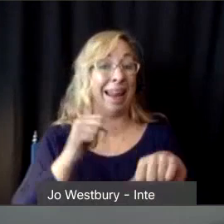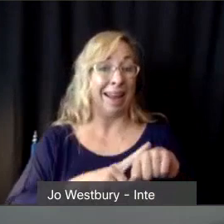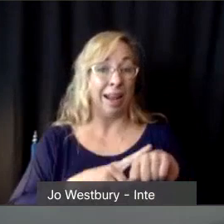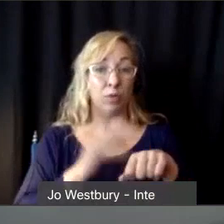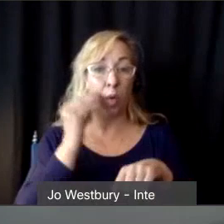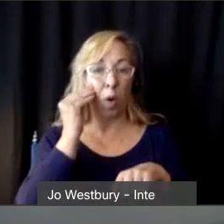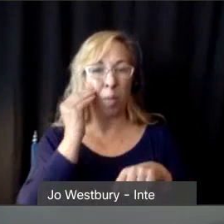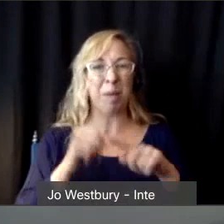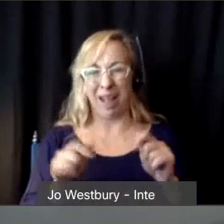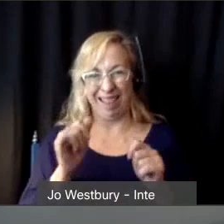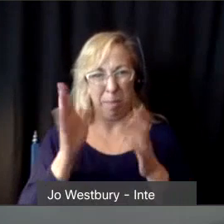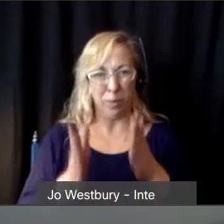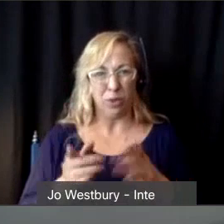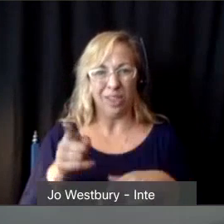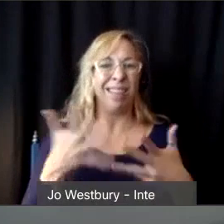moved